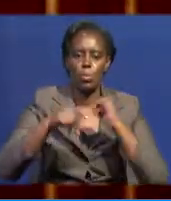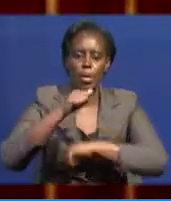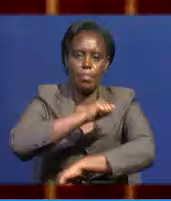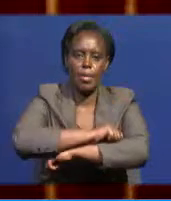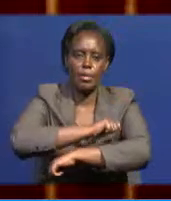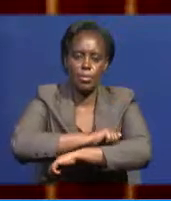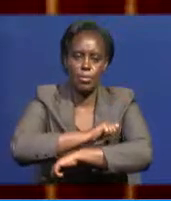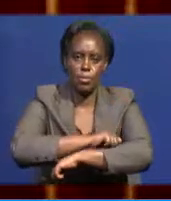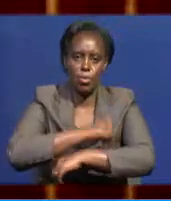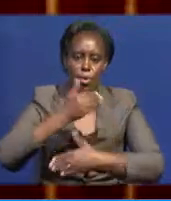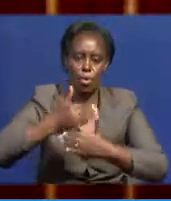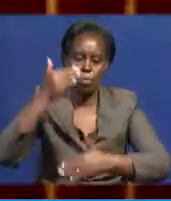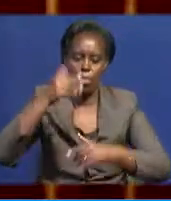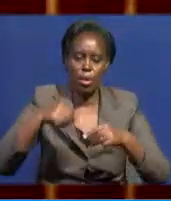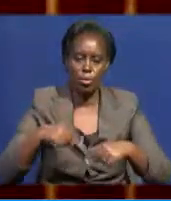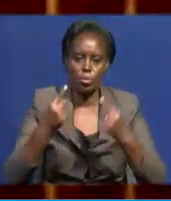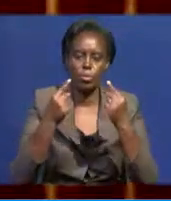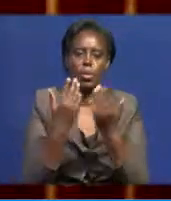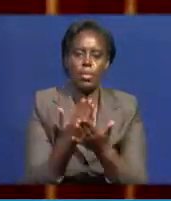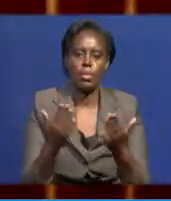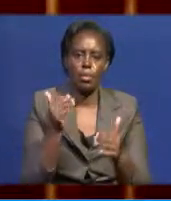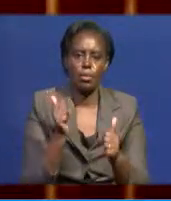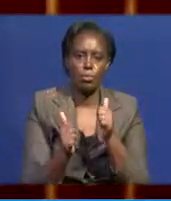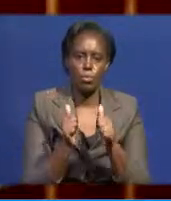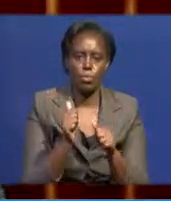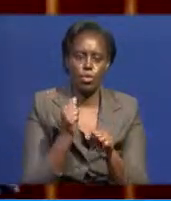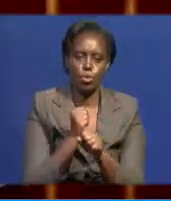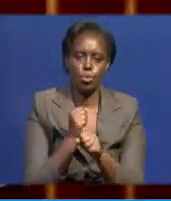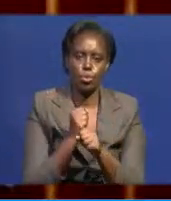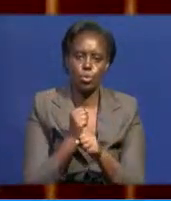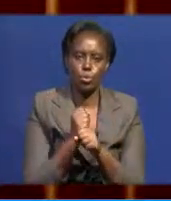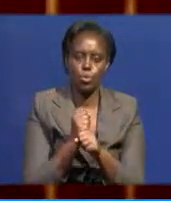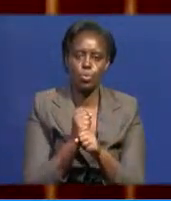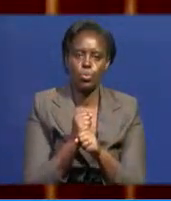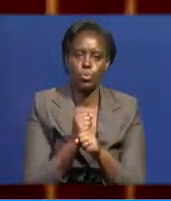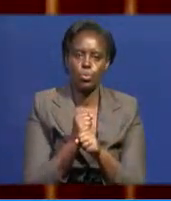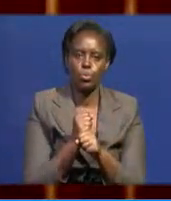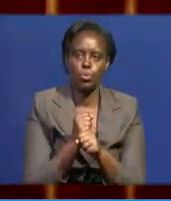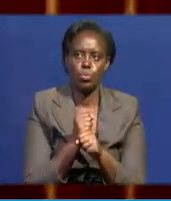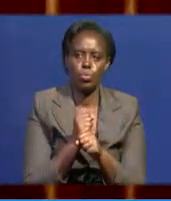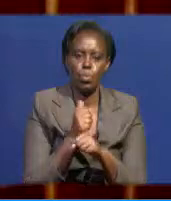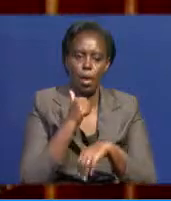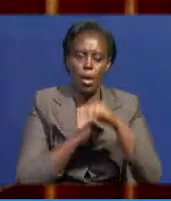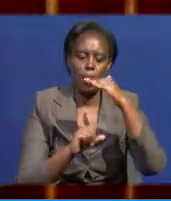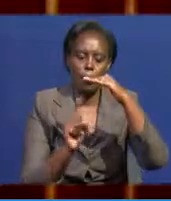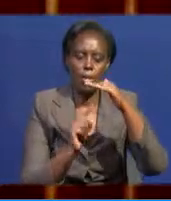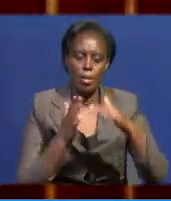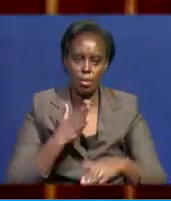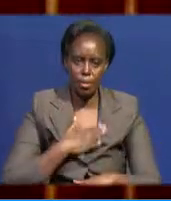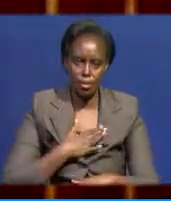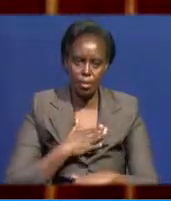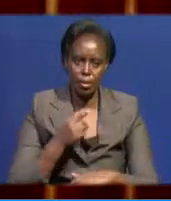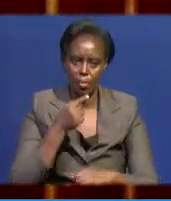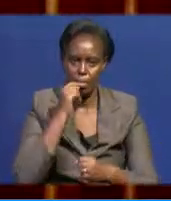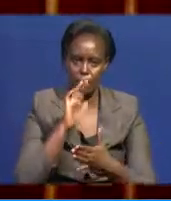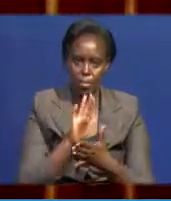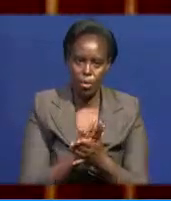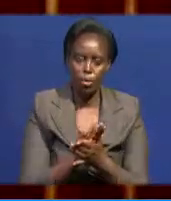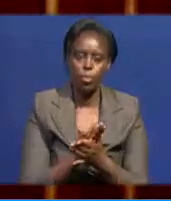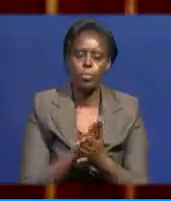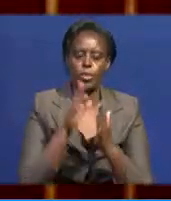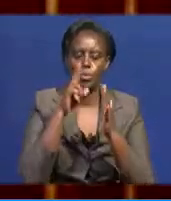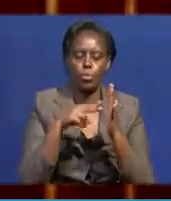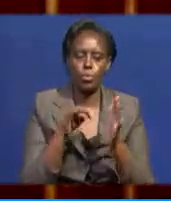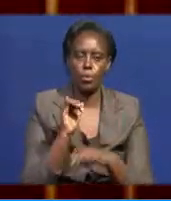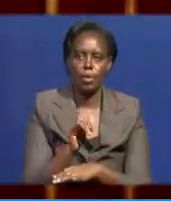School boundary disputes. These are things we can do within the ambit of my ministry. I will undertake to look